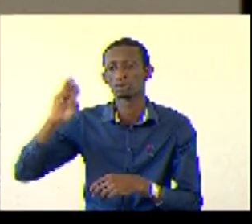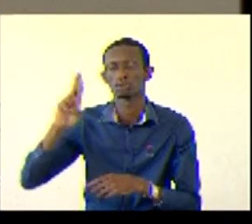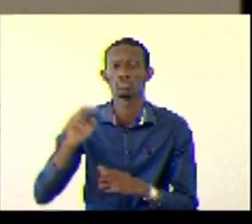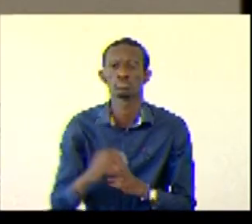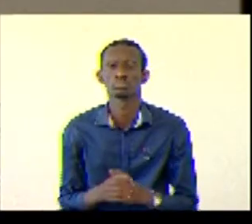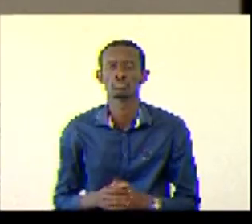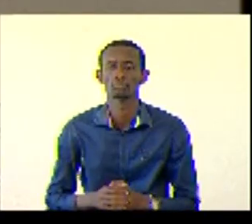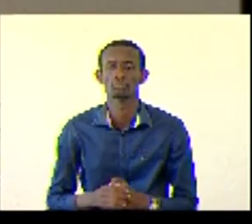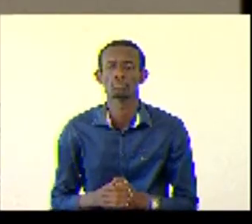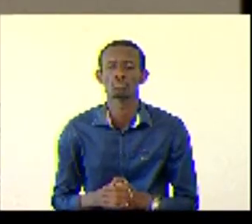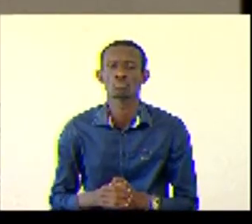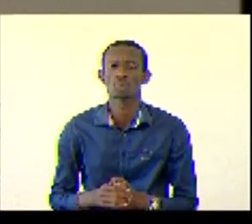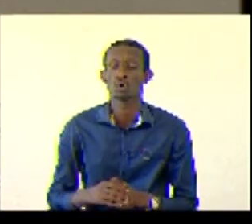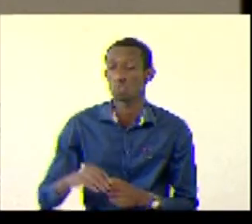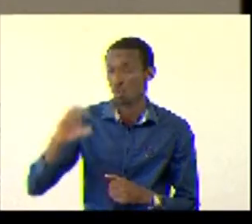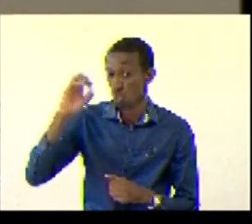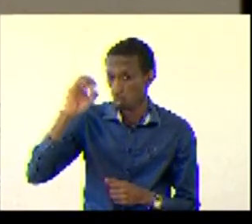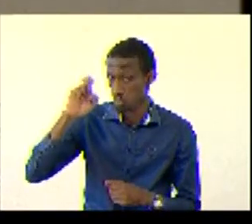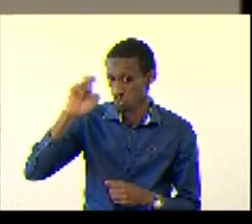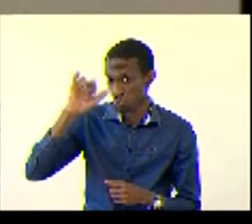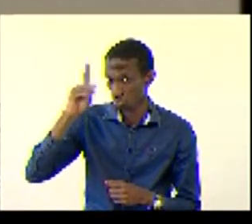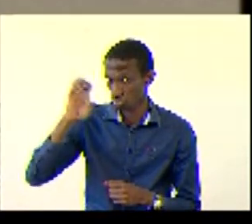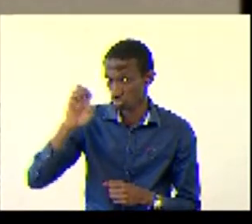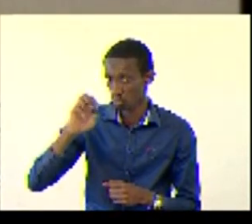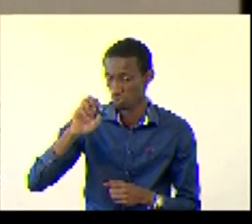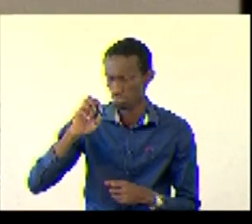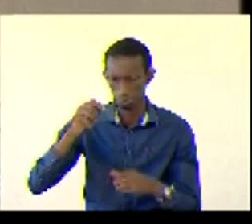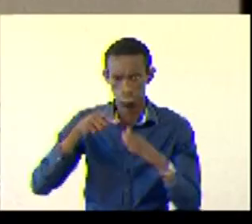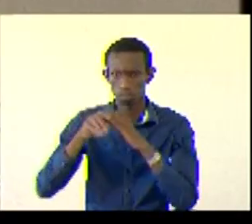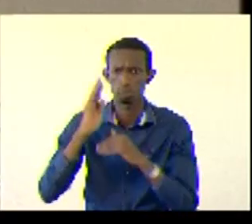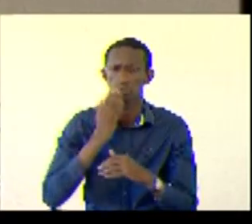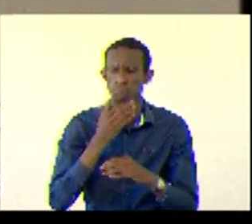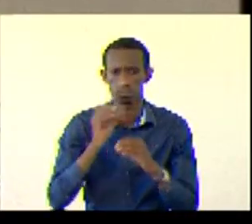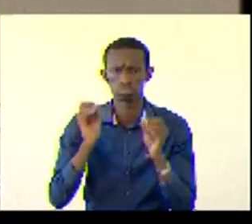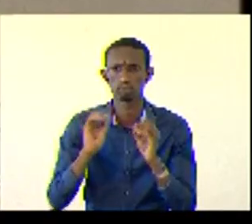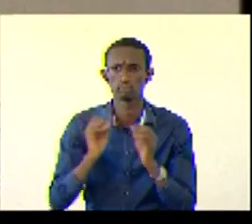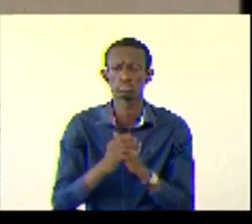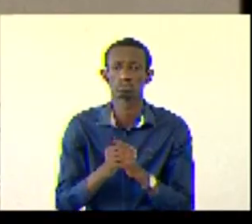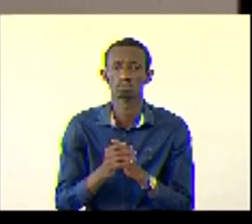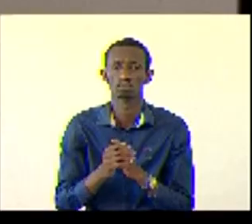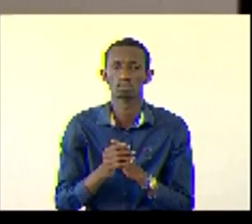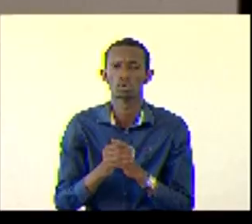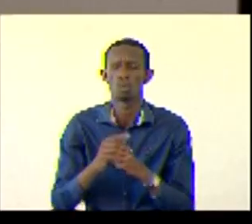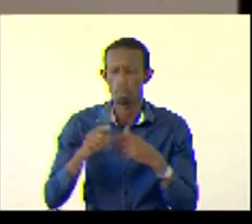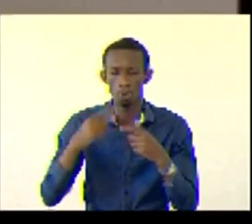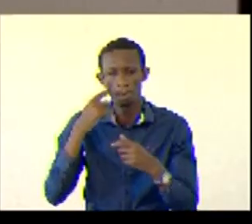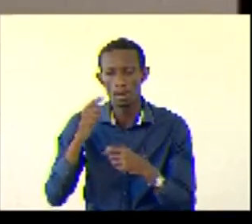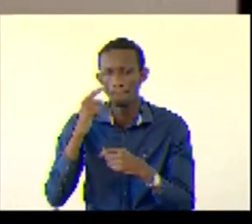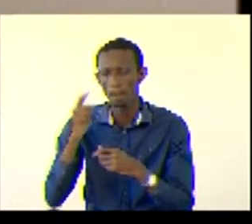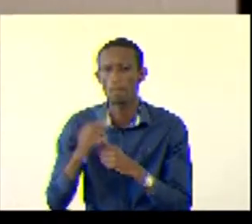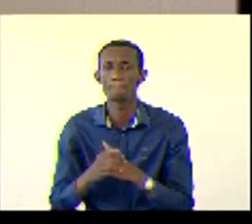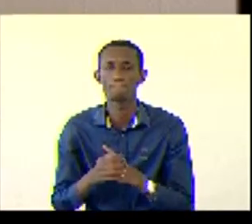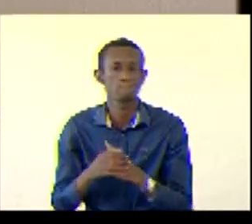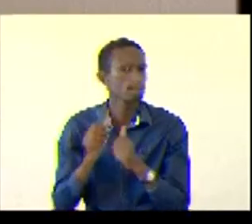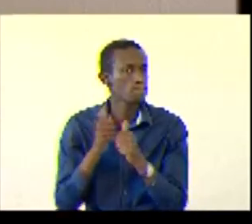over water. Oxygen doesn't dissolve in water, so you expect the gas to be correcting here. So you'll be recording after certain